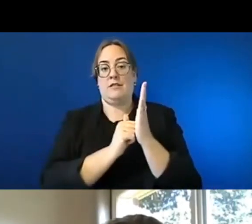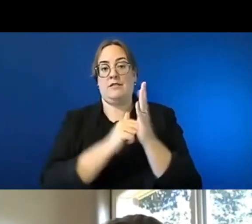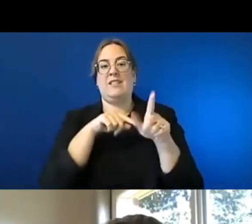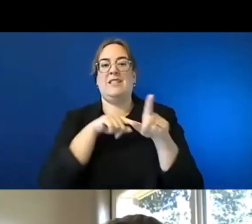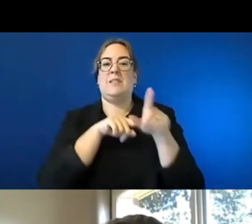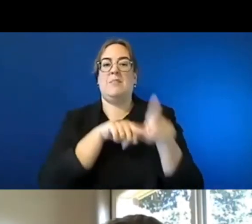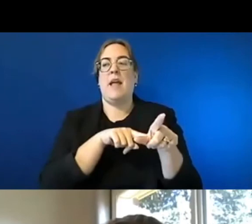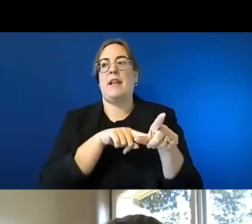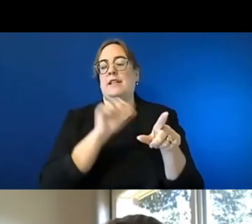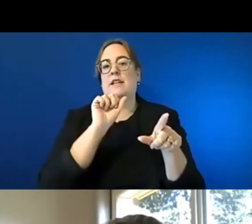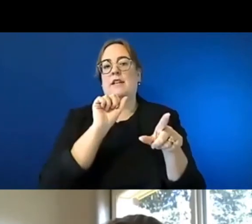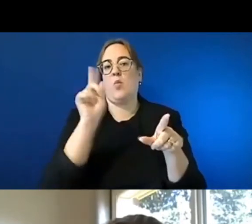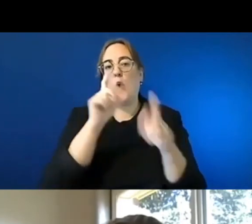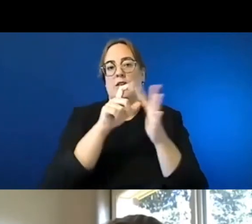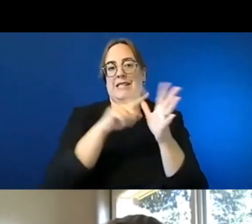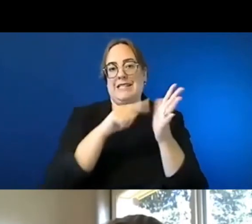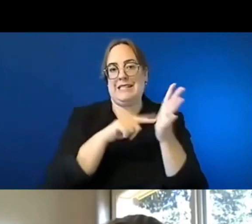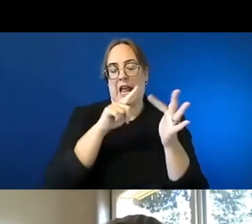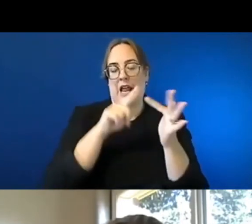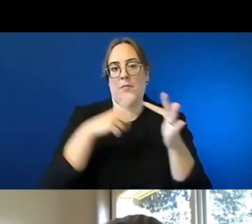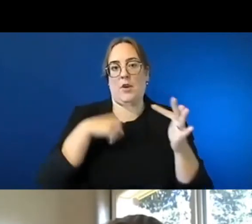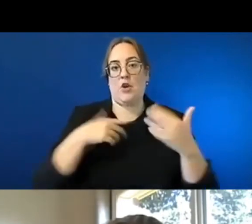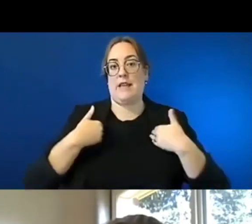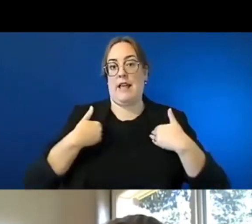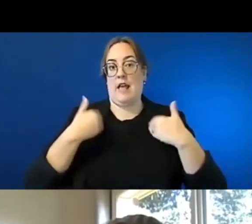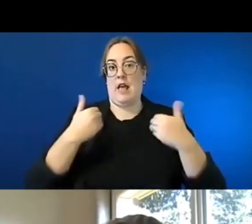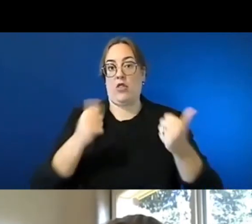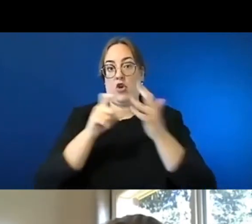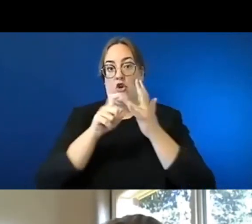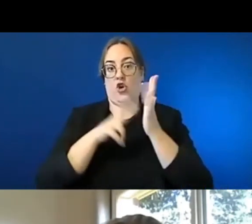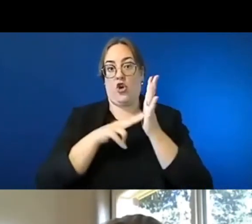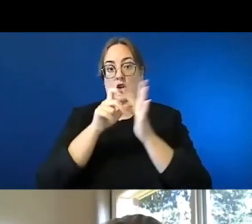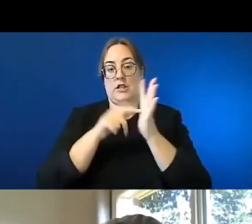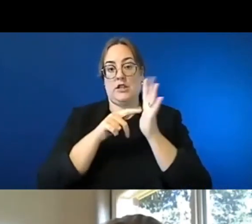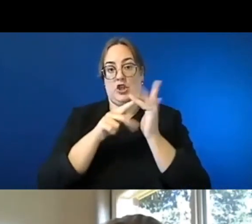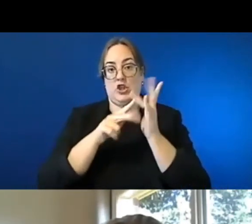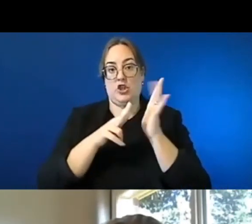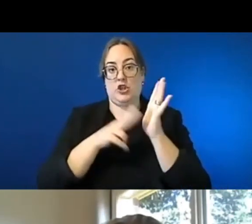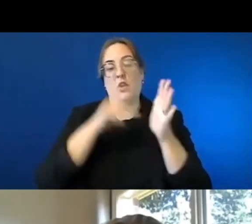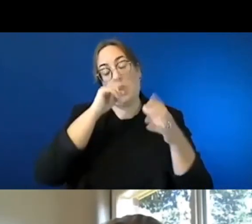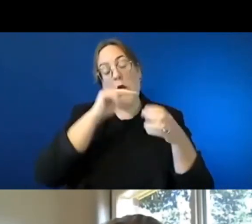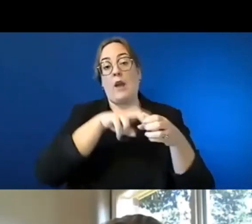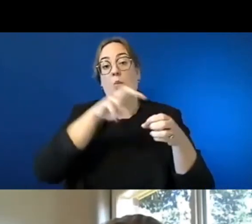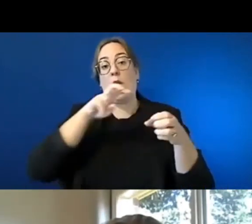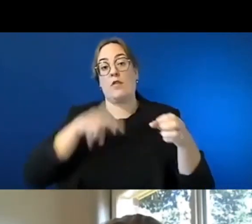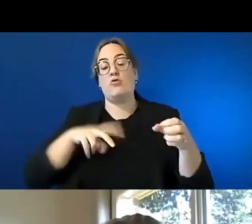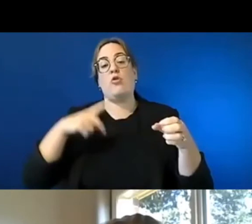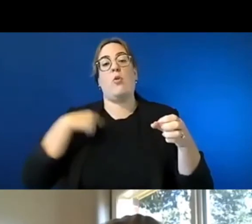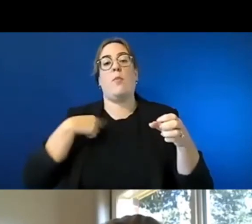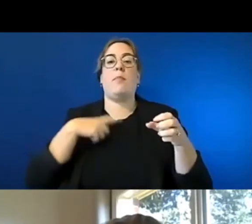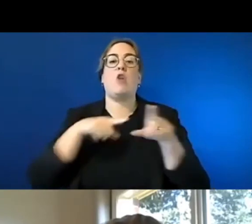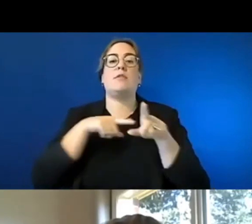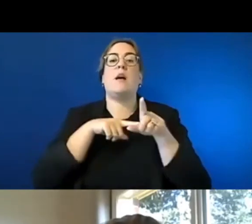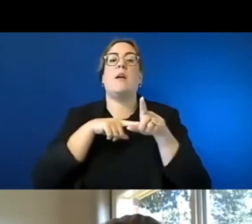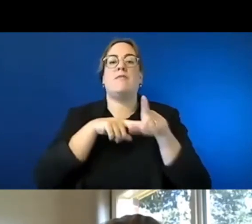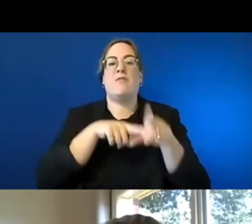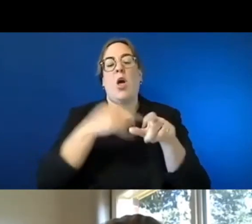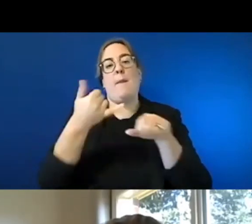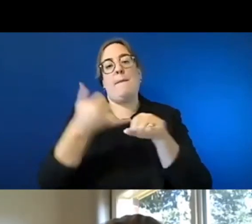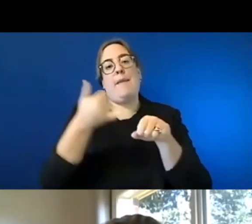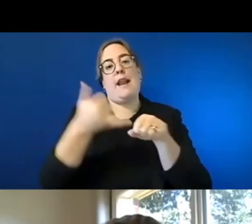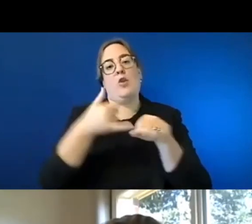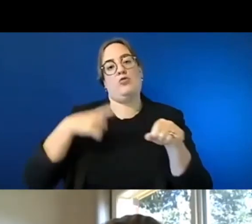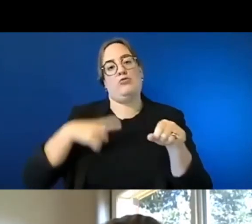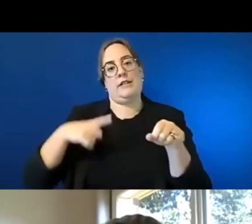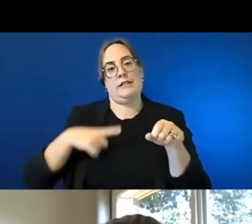health condition, then come back through the team and we may be able to get you to be able to withdraw out on medical grounds. If you continue through